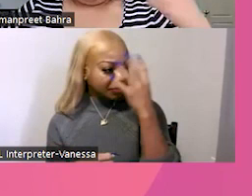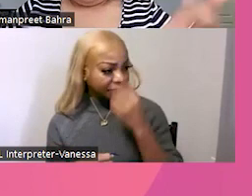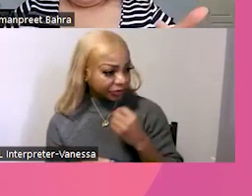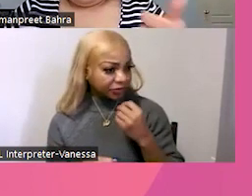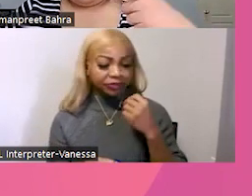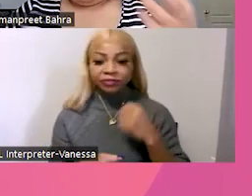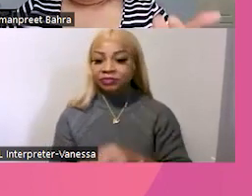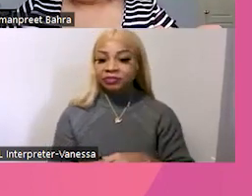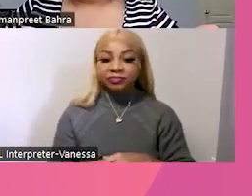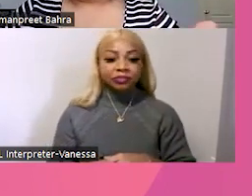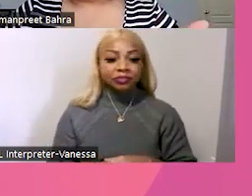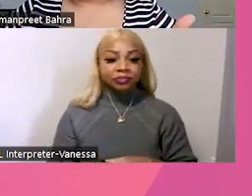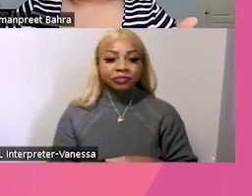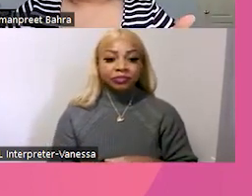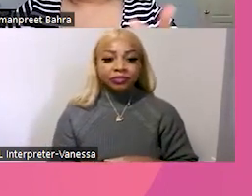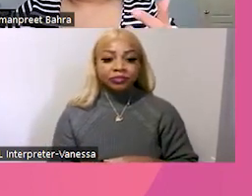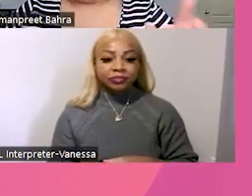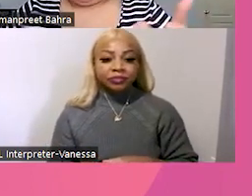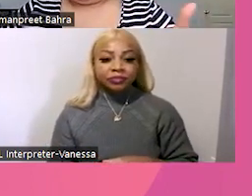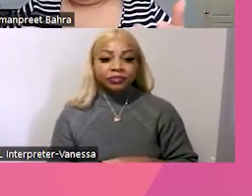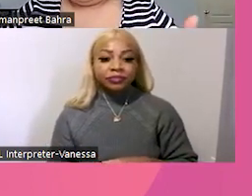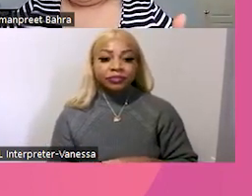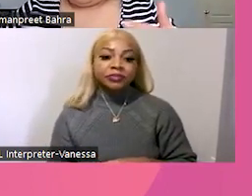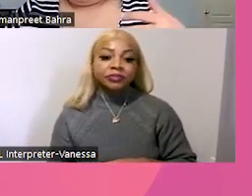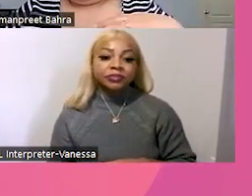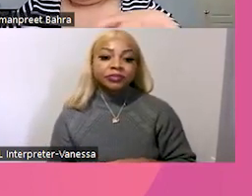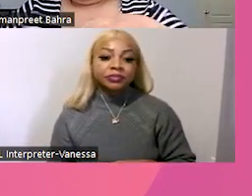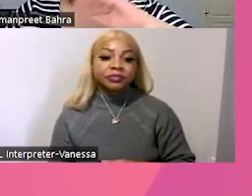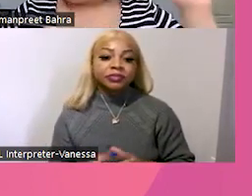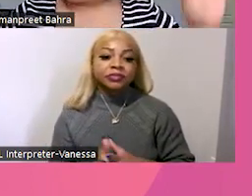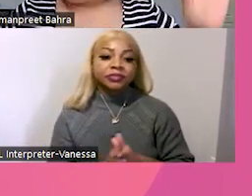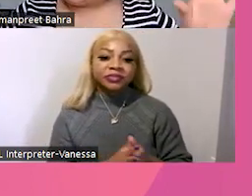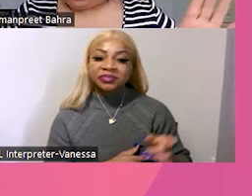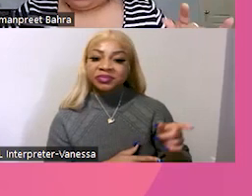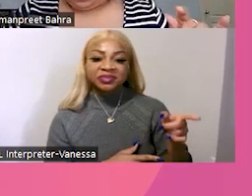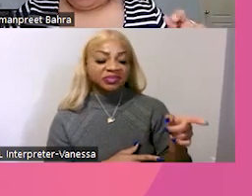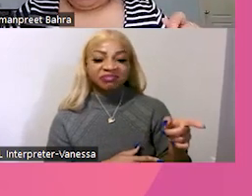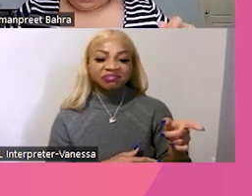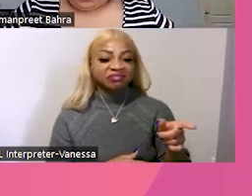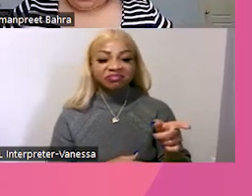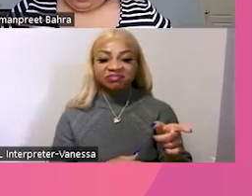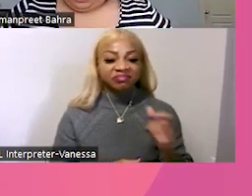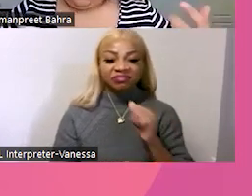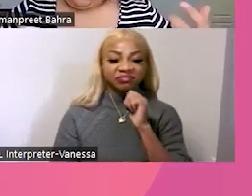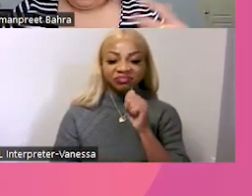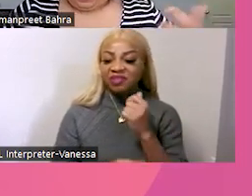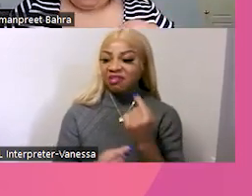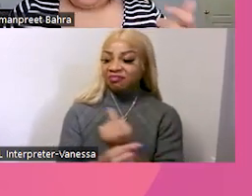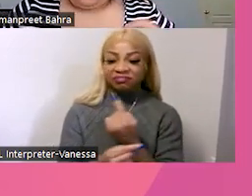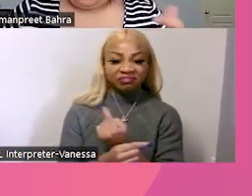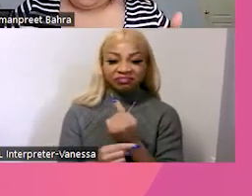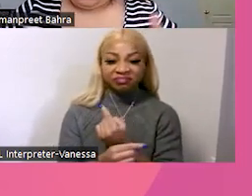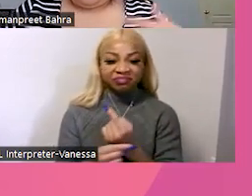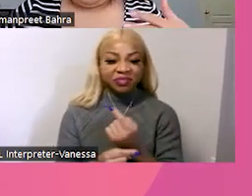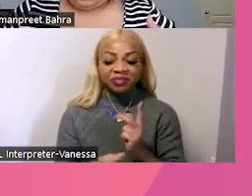where she's subjected to this idea of the object position as being far from the ideal. And what's happening